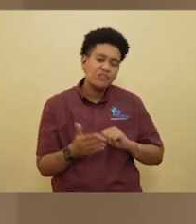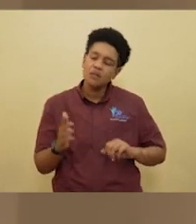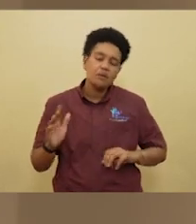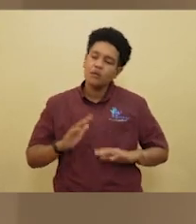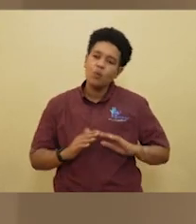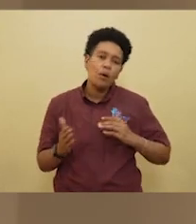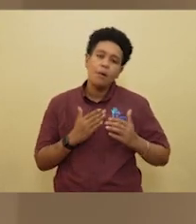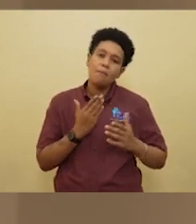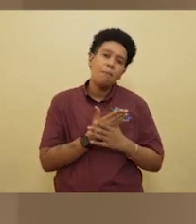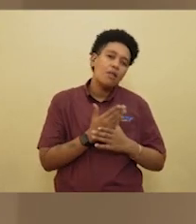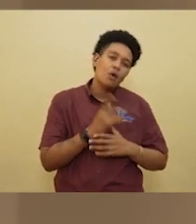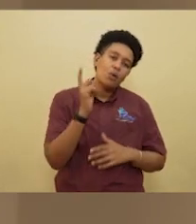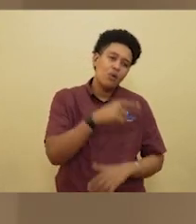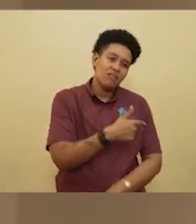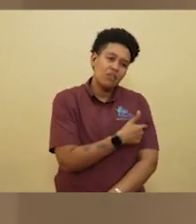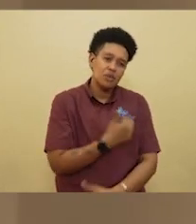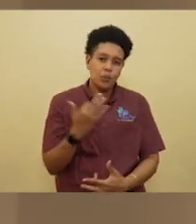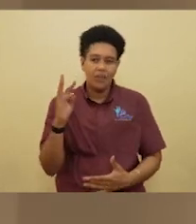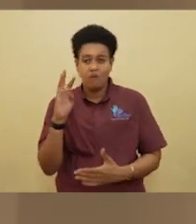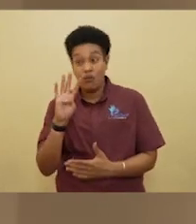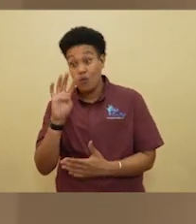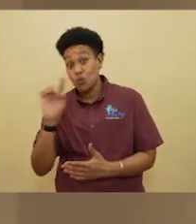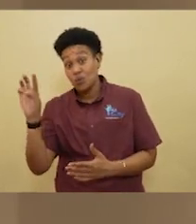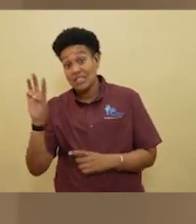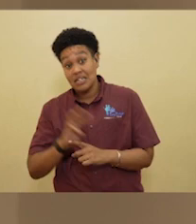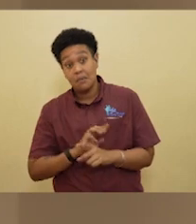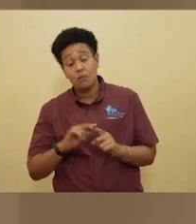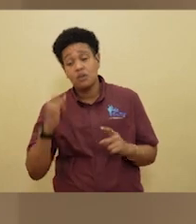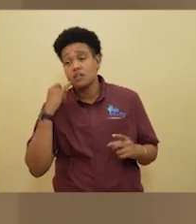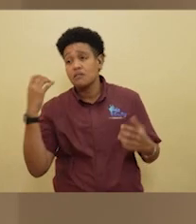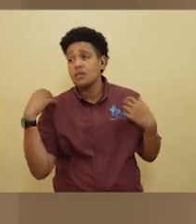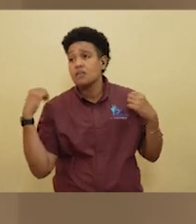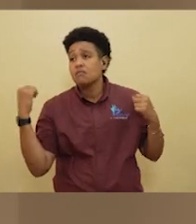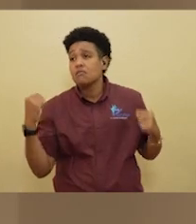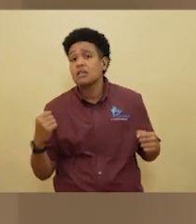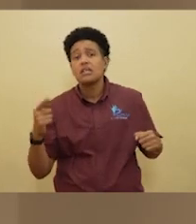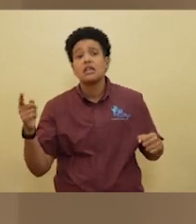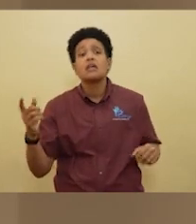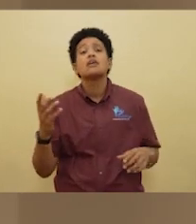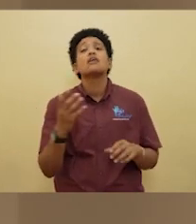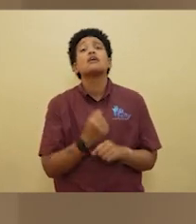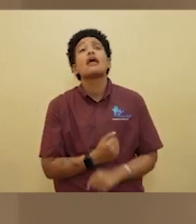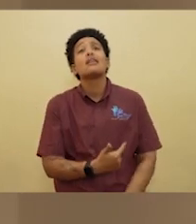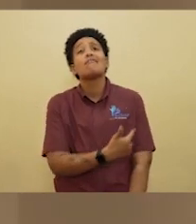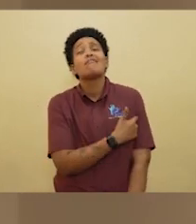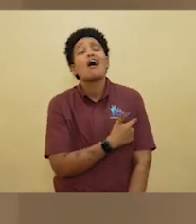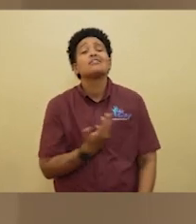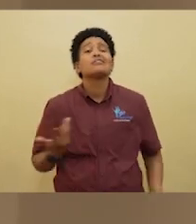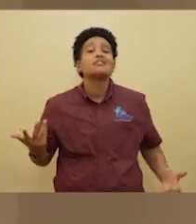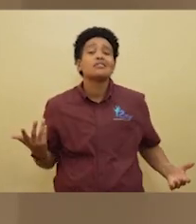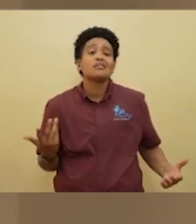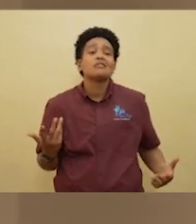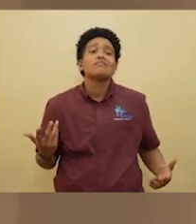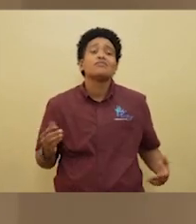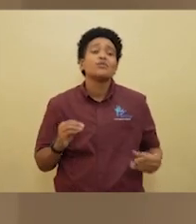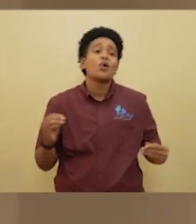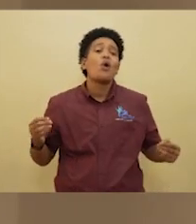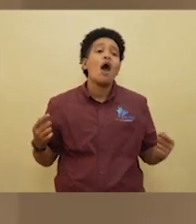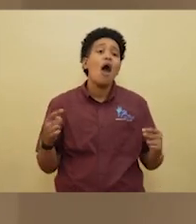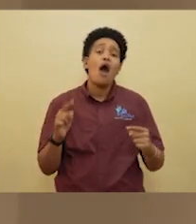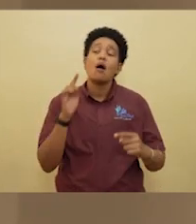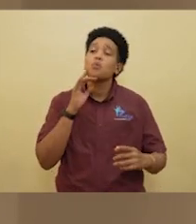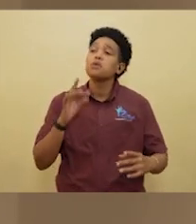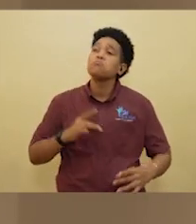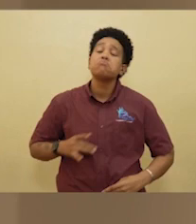they could wait four to six months. But if they have recovered and they do take the vaccine, no harm will come